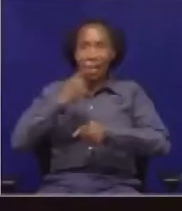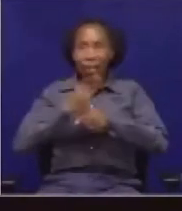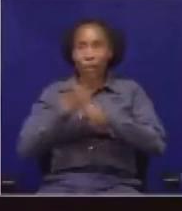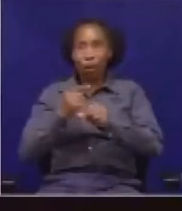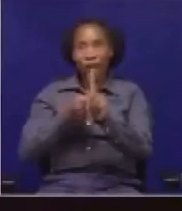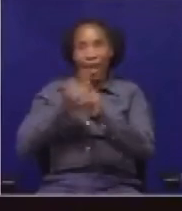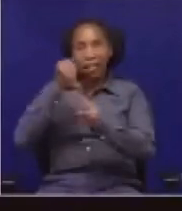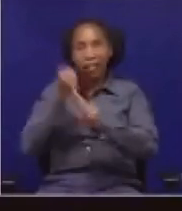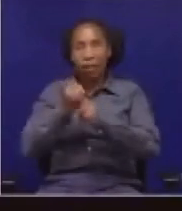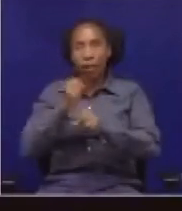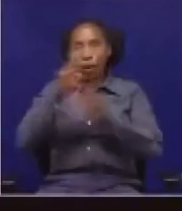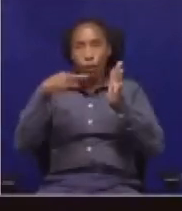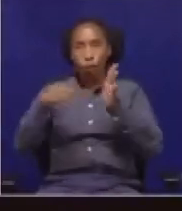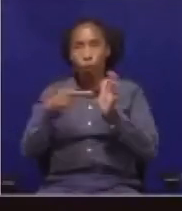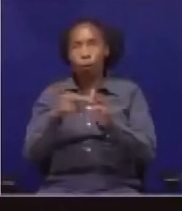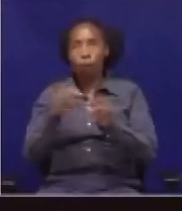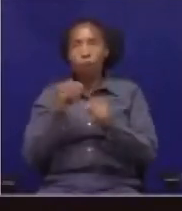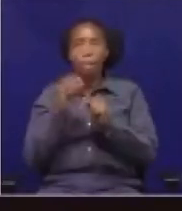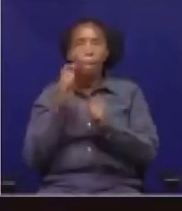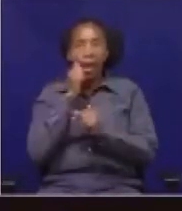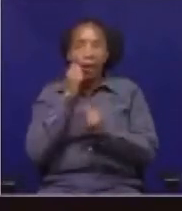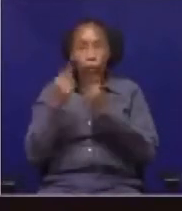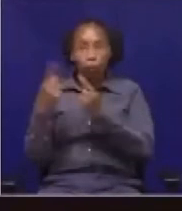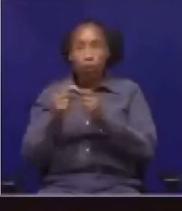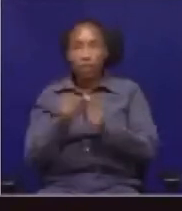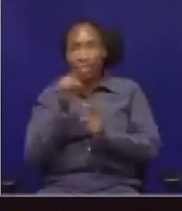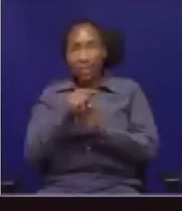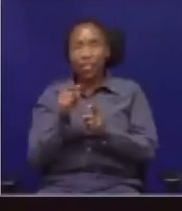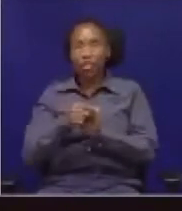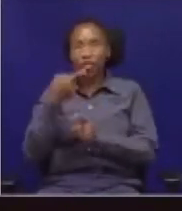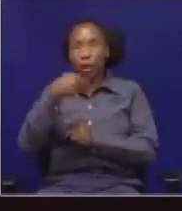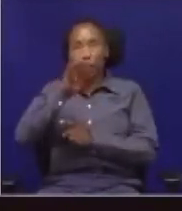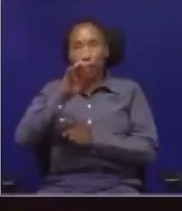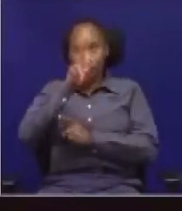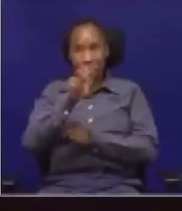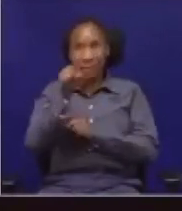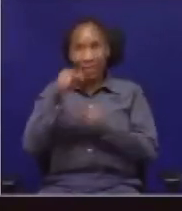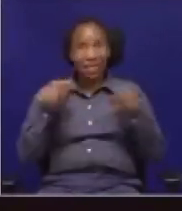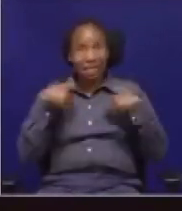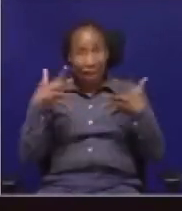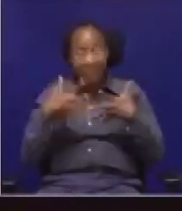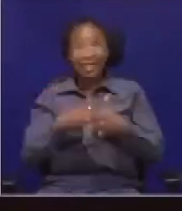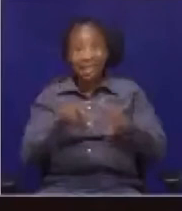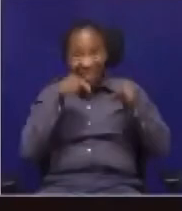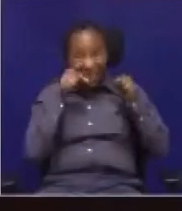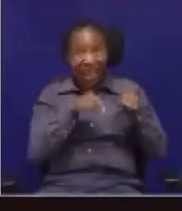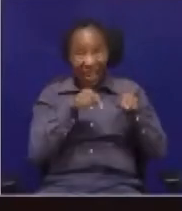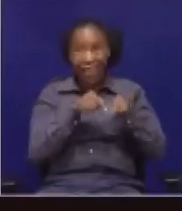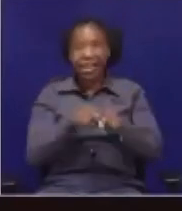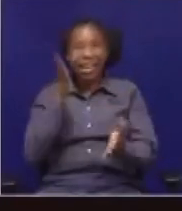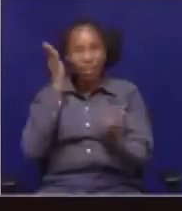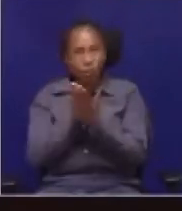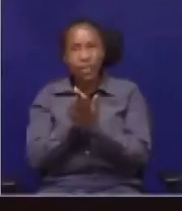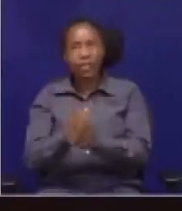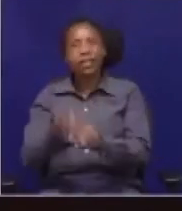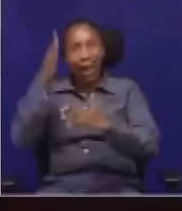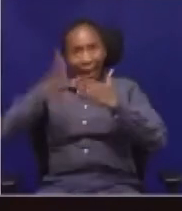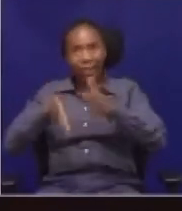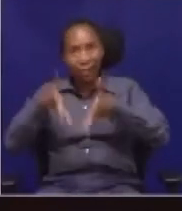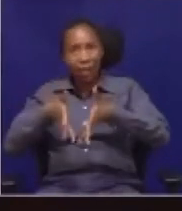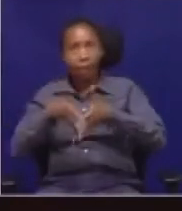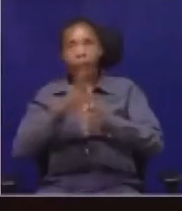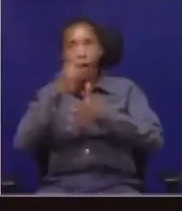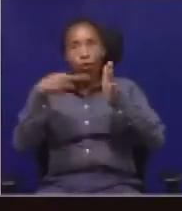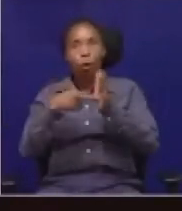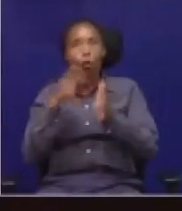men combating gender-based violence and femicide is where it starts and ultimately where it ends. The role of men